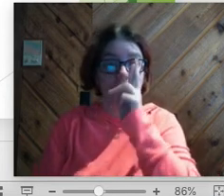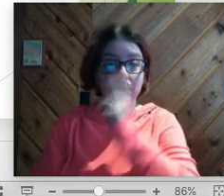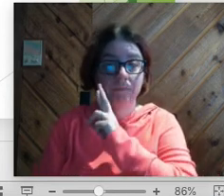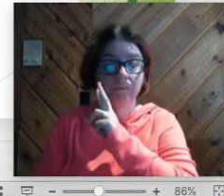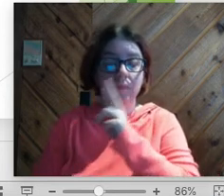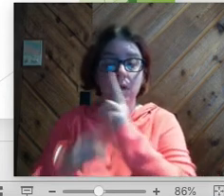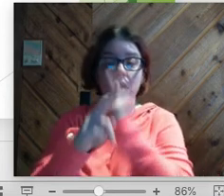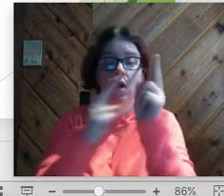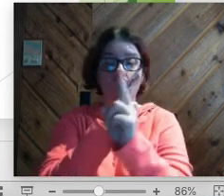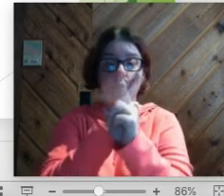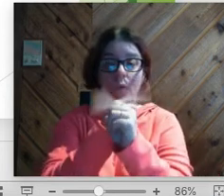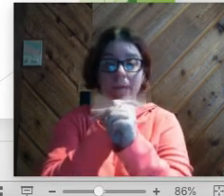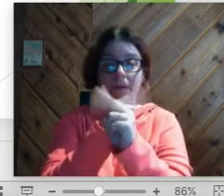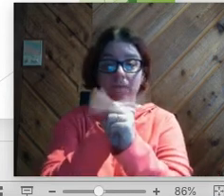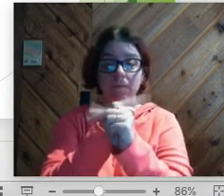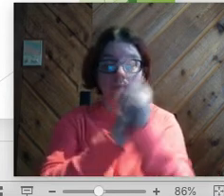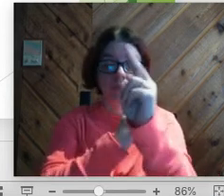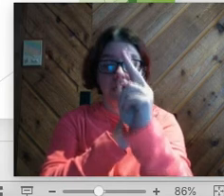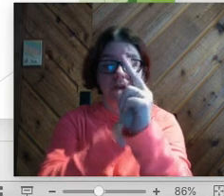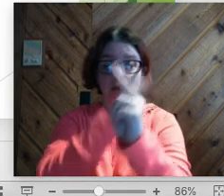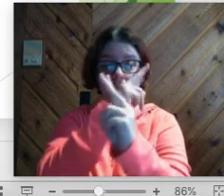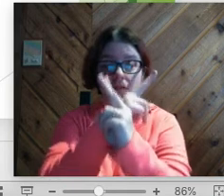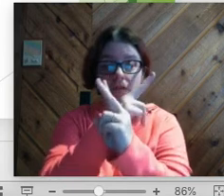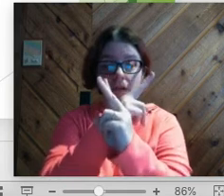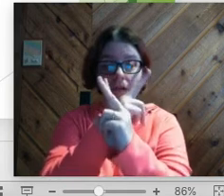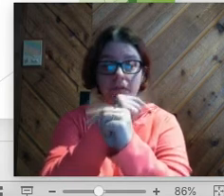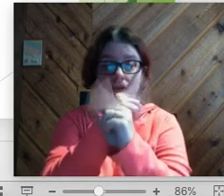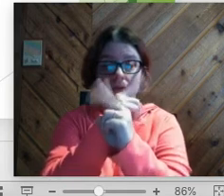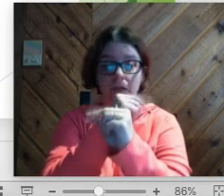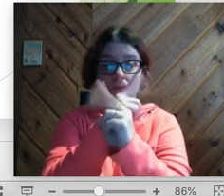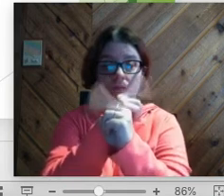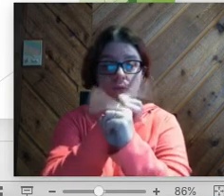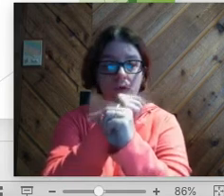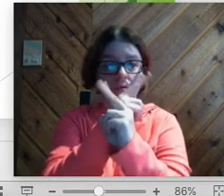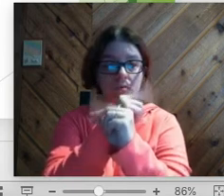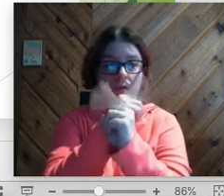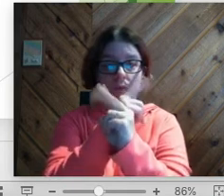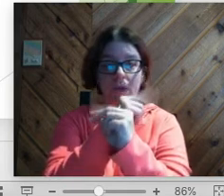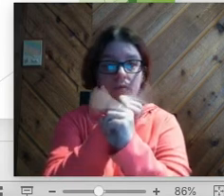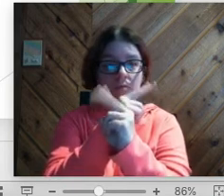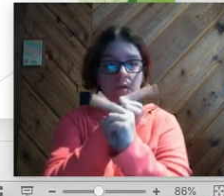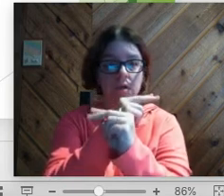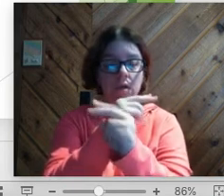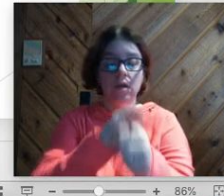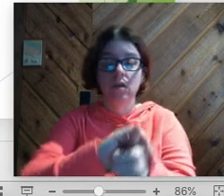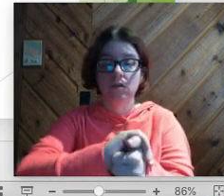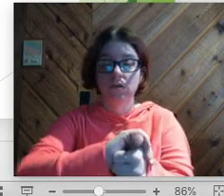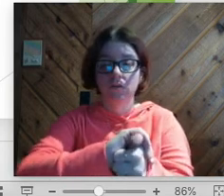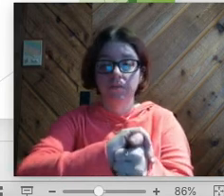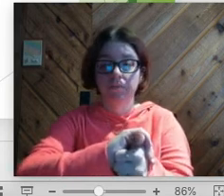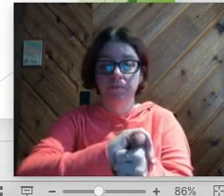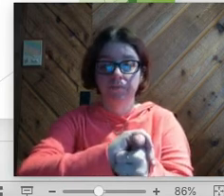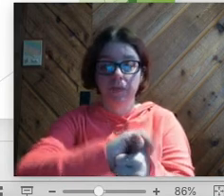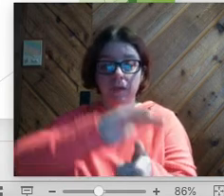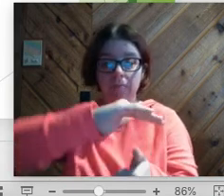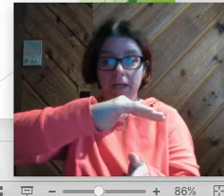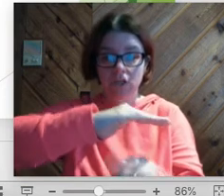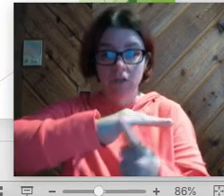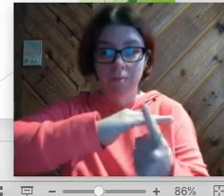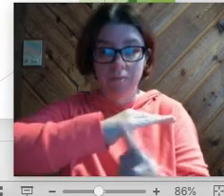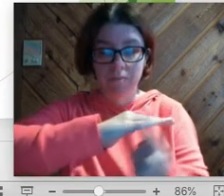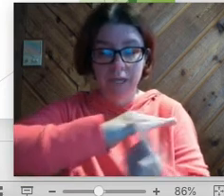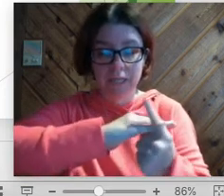Rat. Rabbit. So you take your dominant, non-dominant you, and they wiggle or they wave. Turtle.